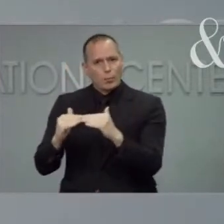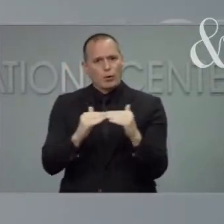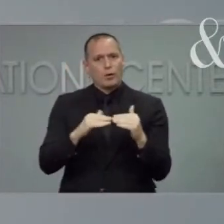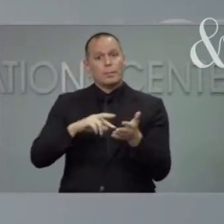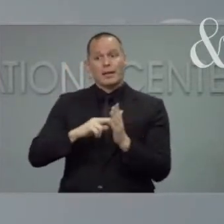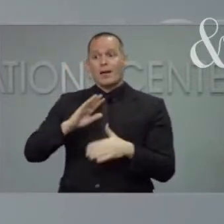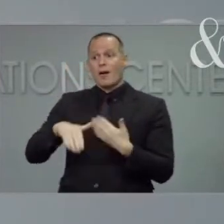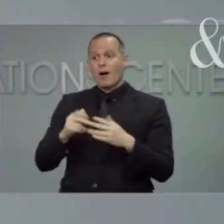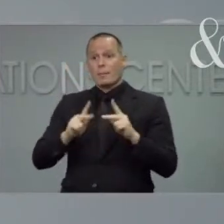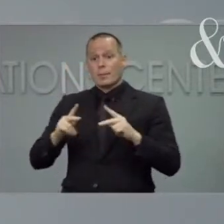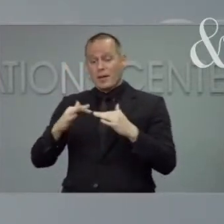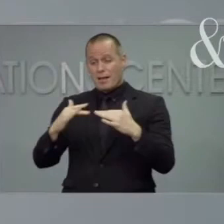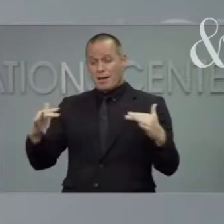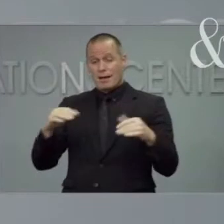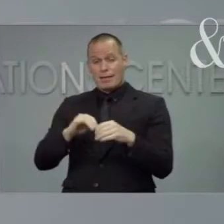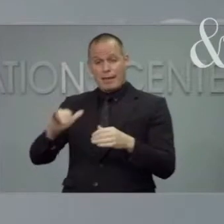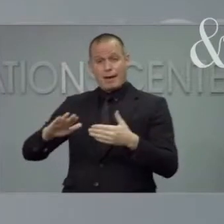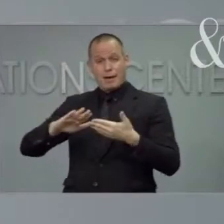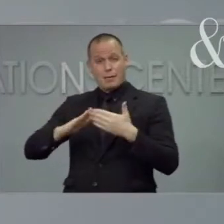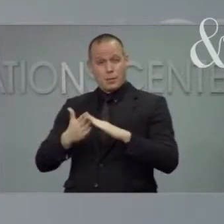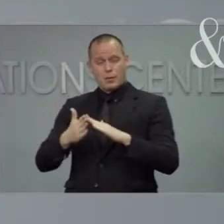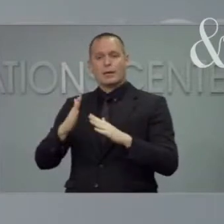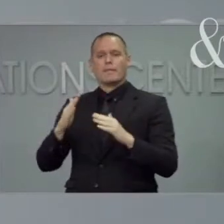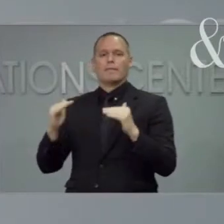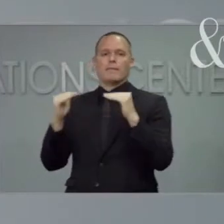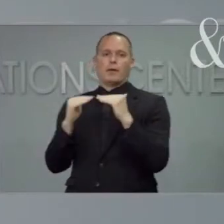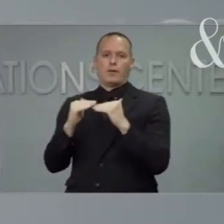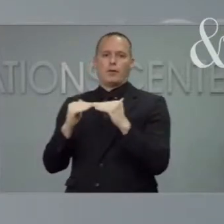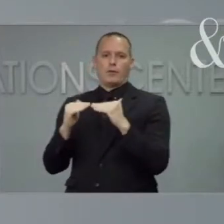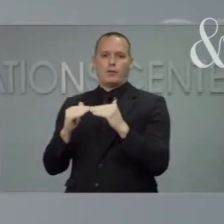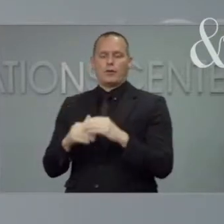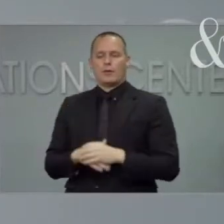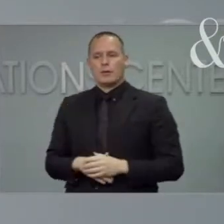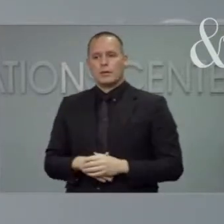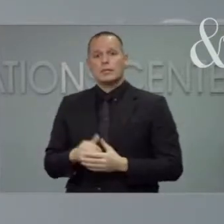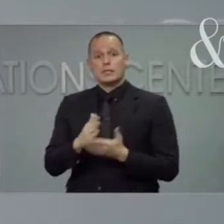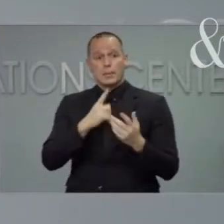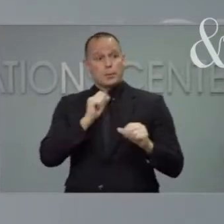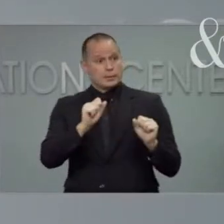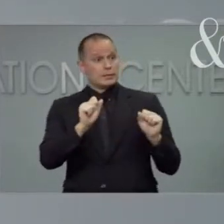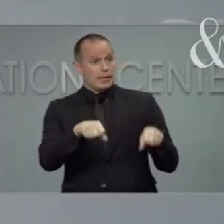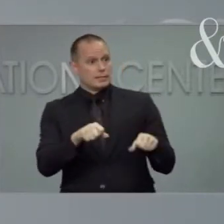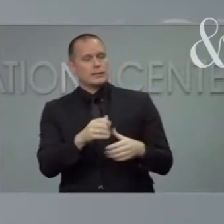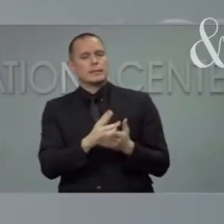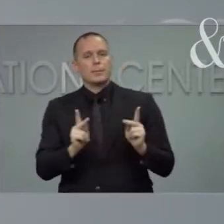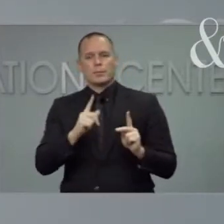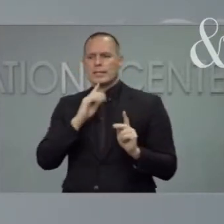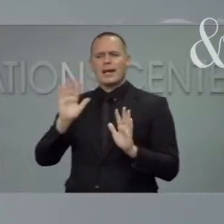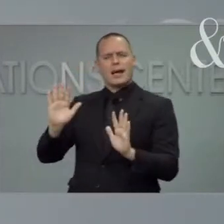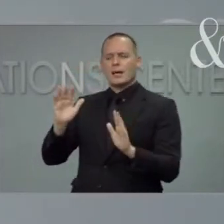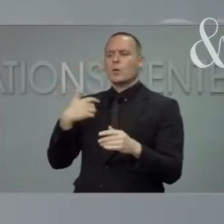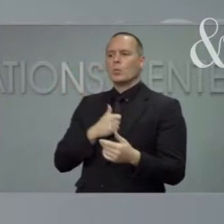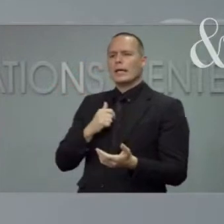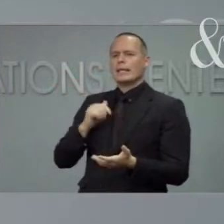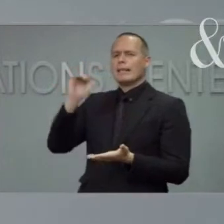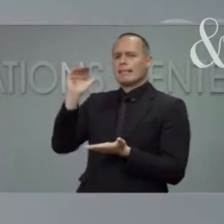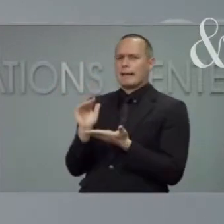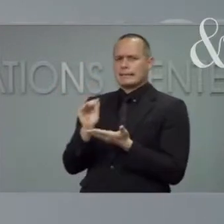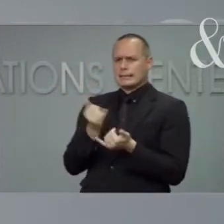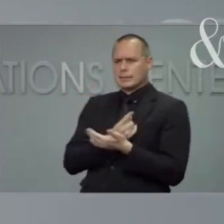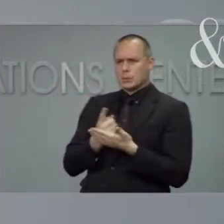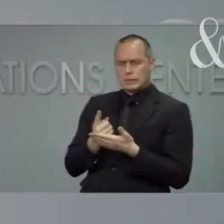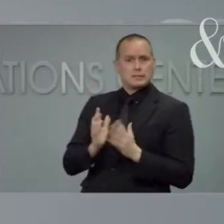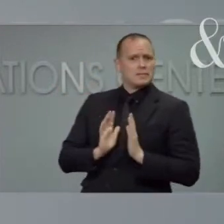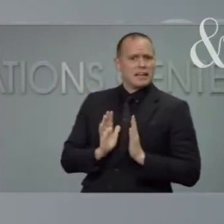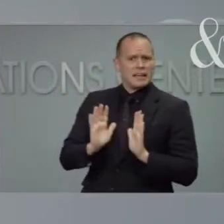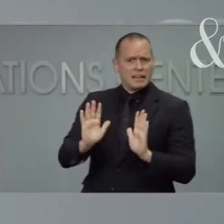serve. So every time, every single week, they are saying yes to that. And there are some that say, this week we need to accept less vaccine, and that's